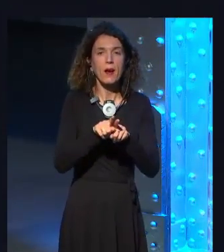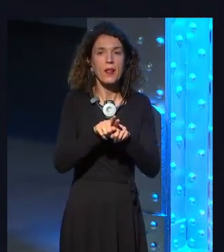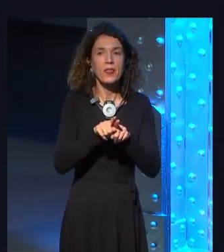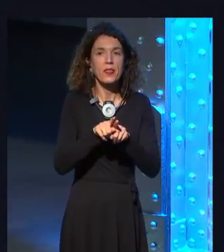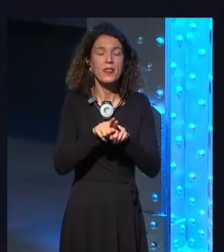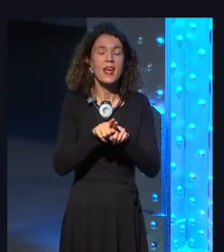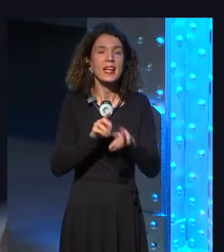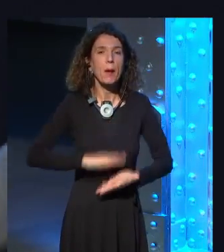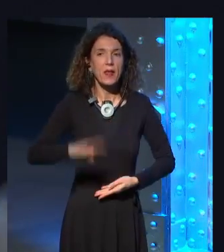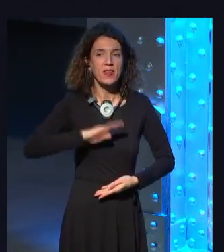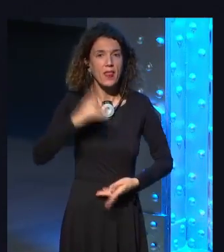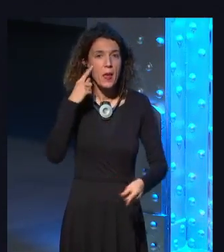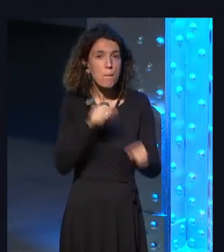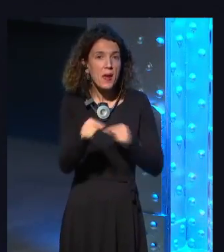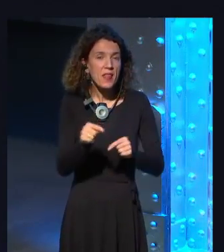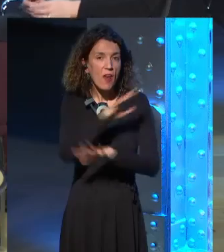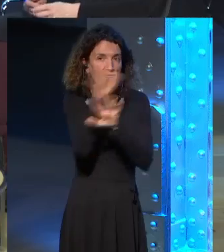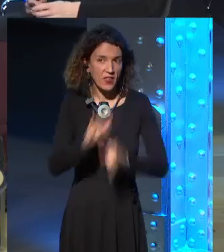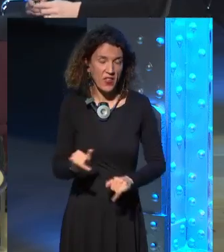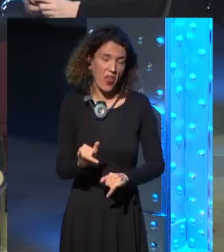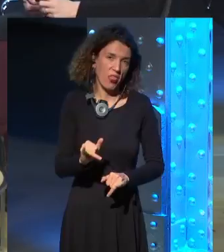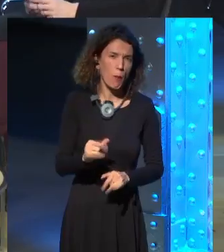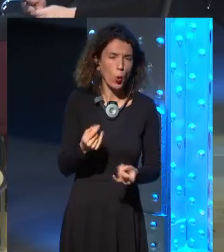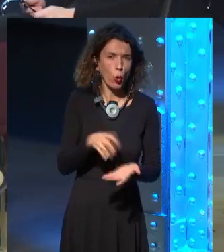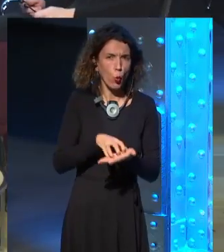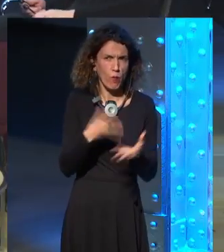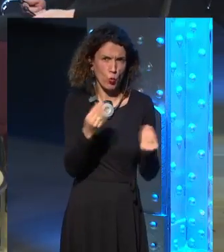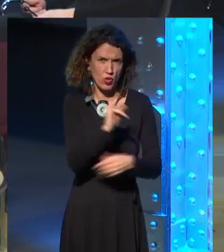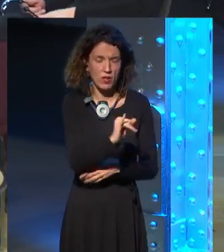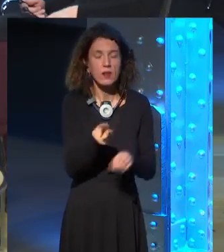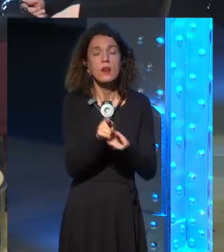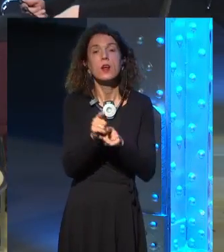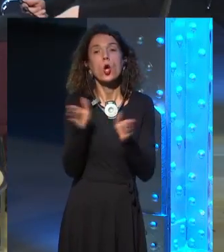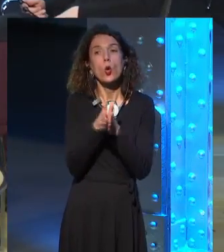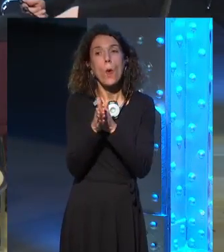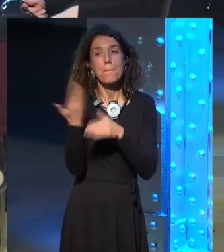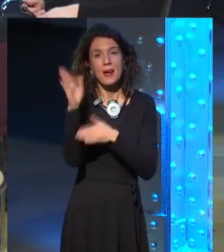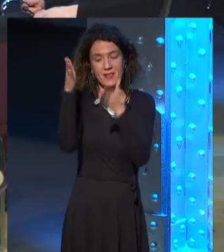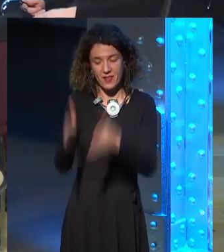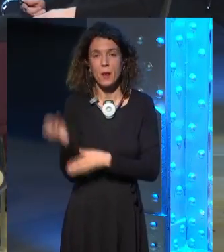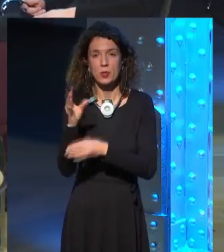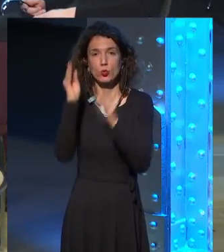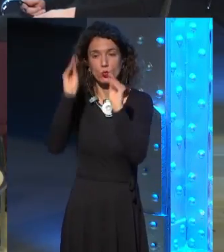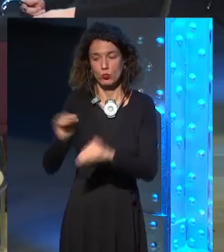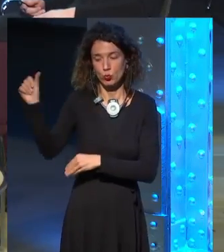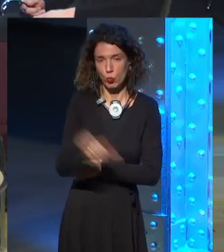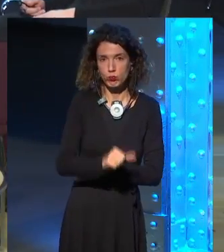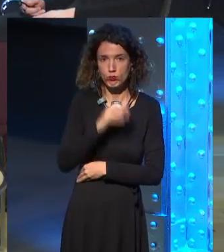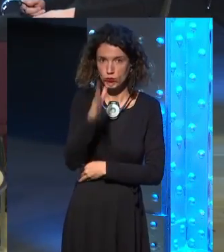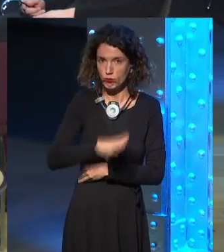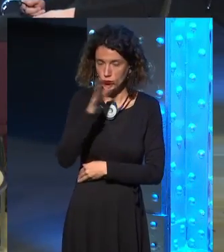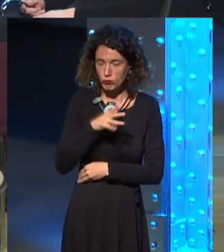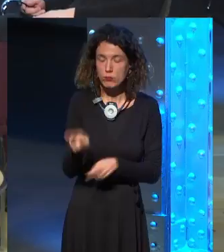measure happiness. I think Ragnhild did an excellent presentation on how we can do it. Yes, it's flawed,